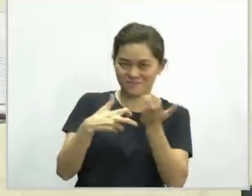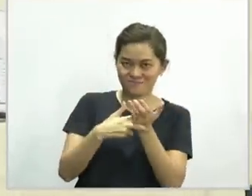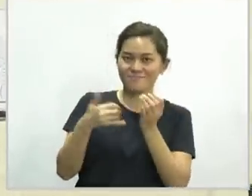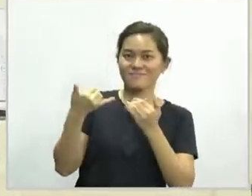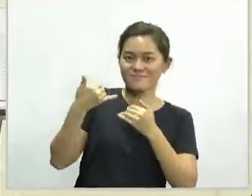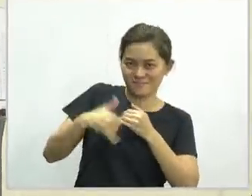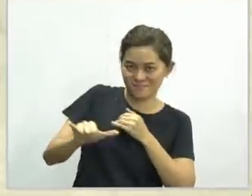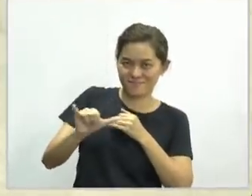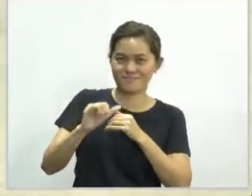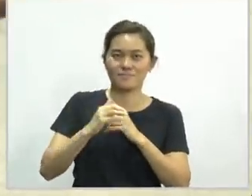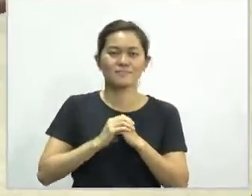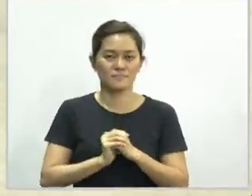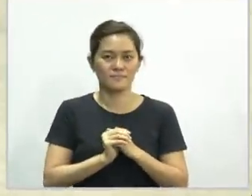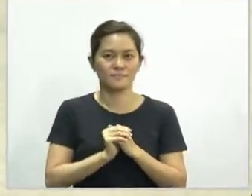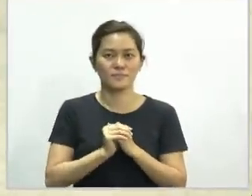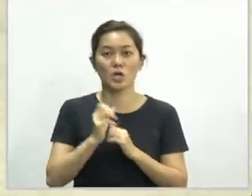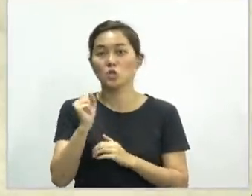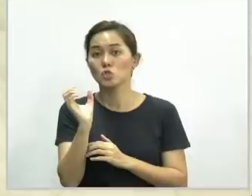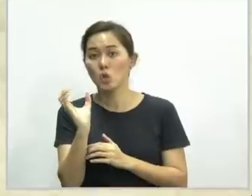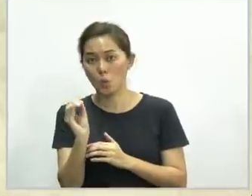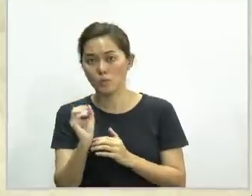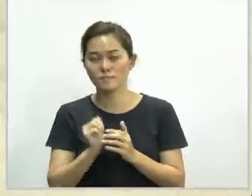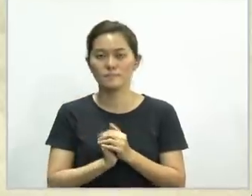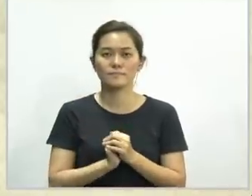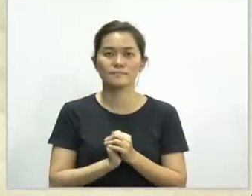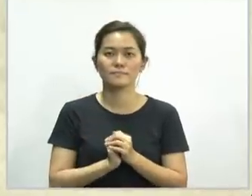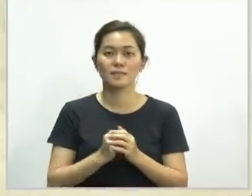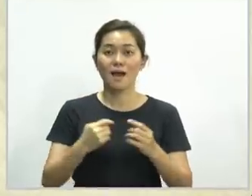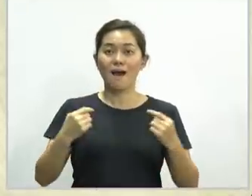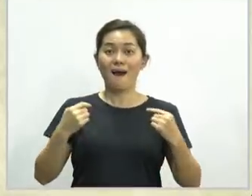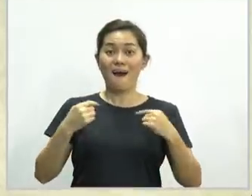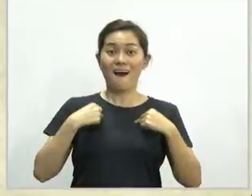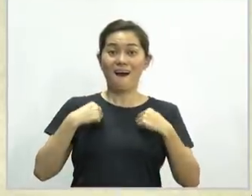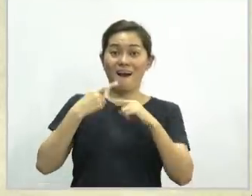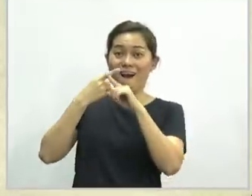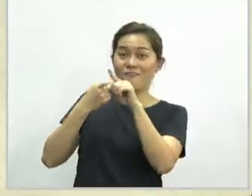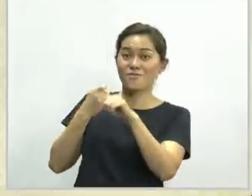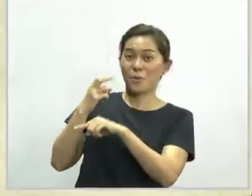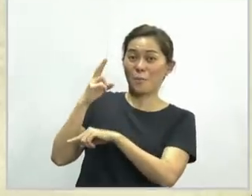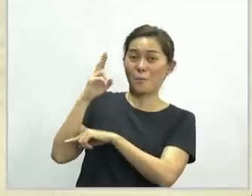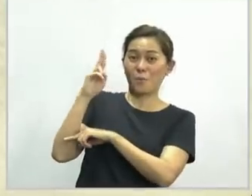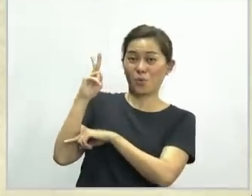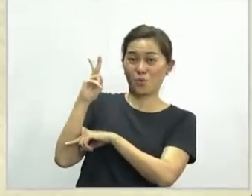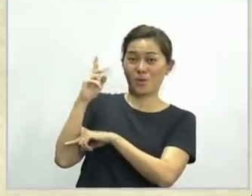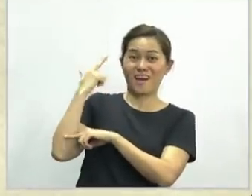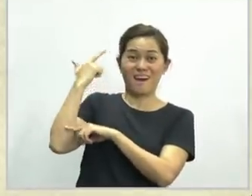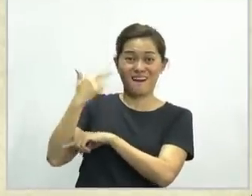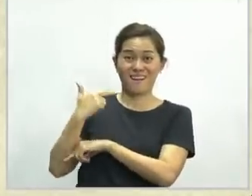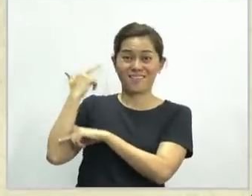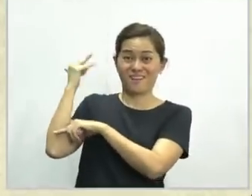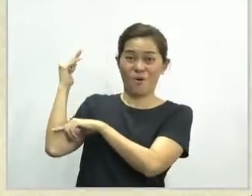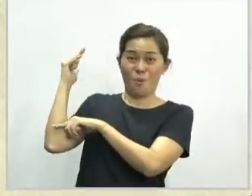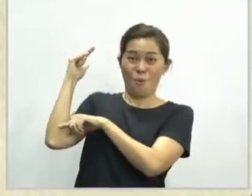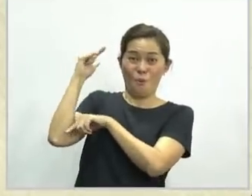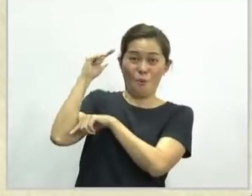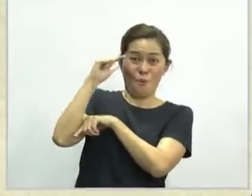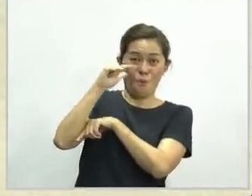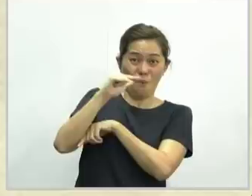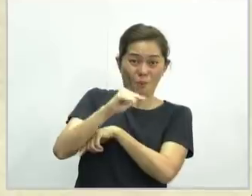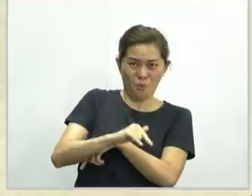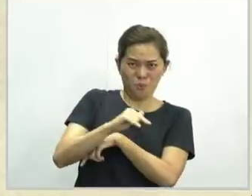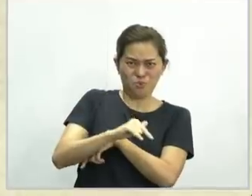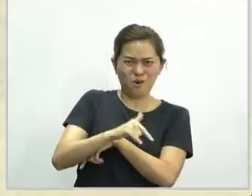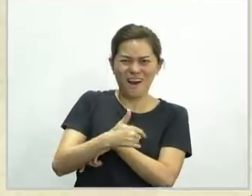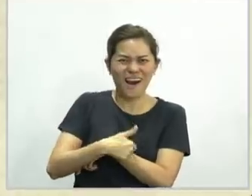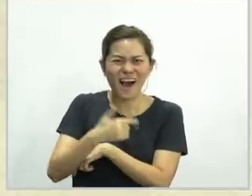available. So I've come all the way from London. I don't think